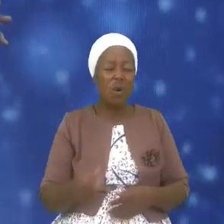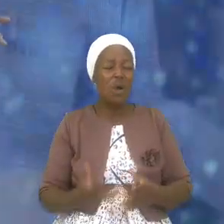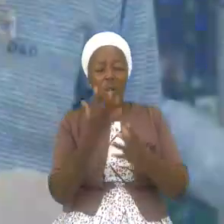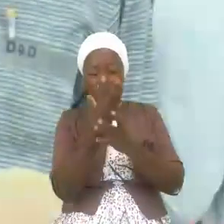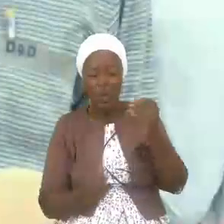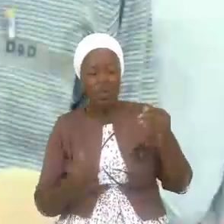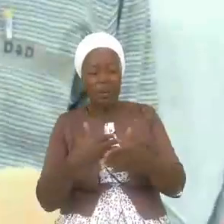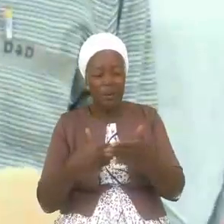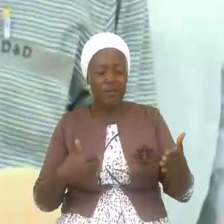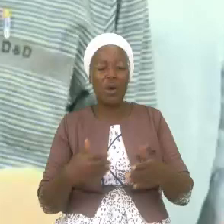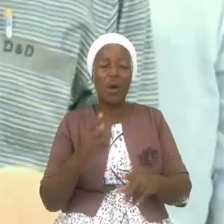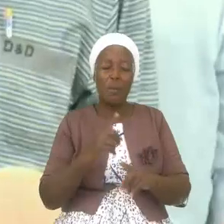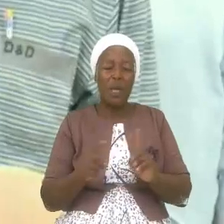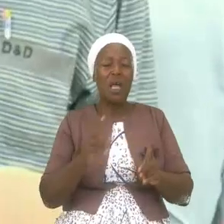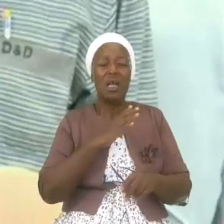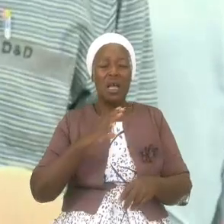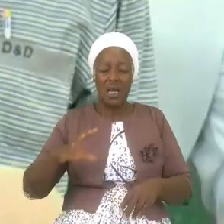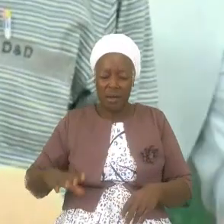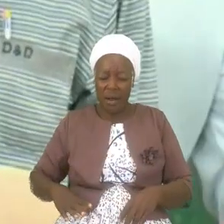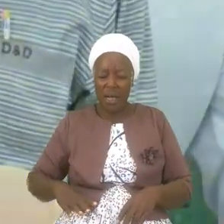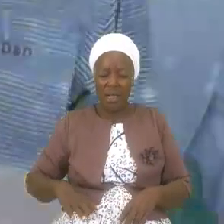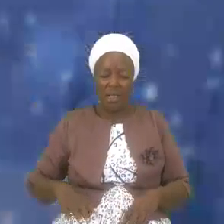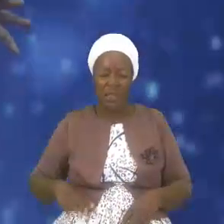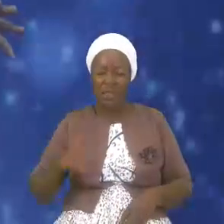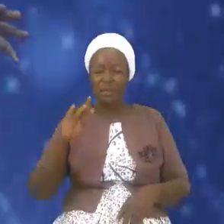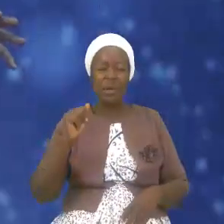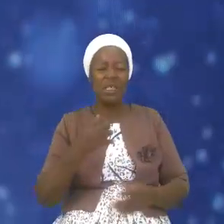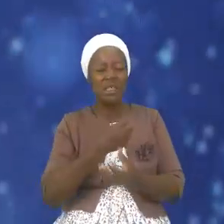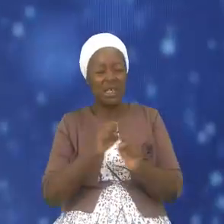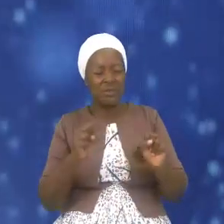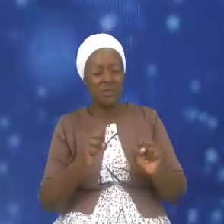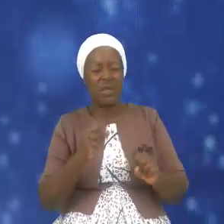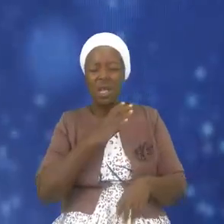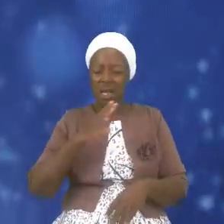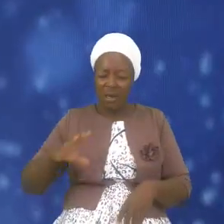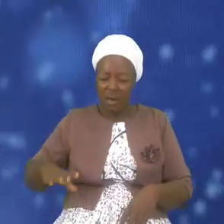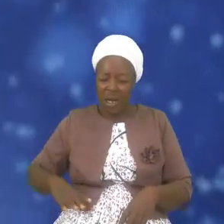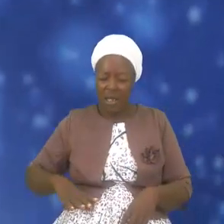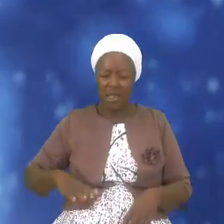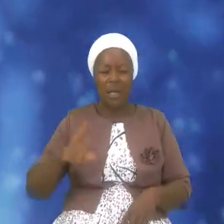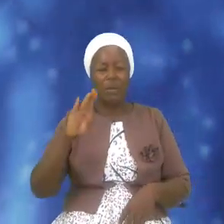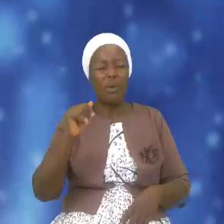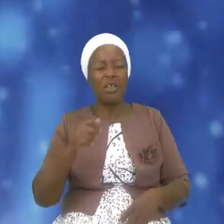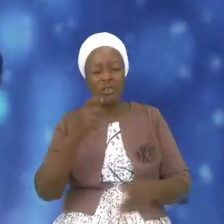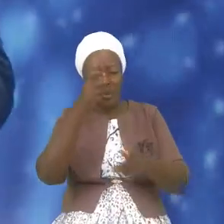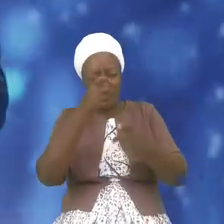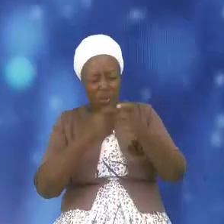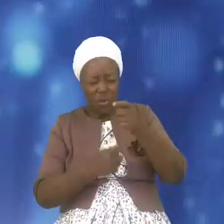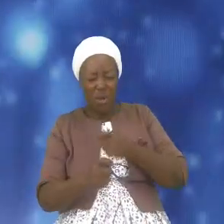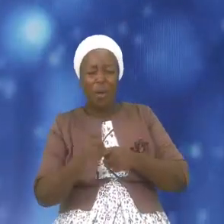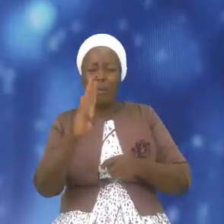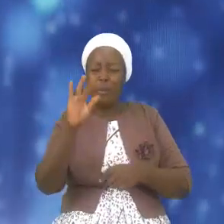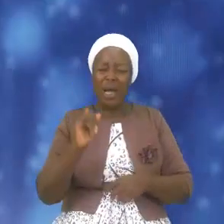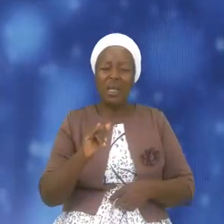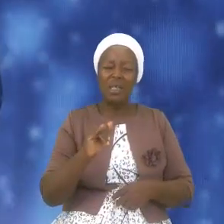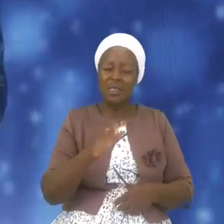salvation, Christ by substitution, Christ by taking all their sins